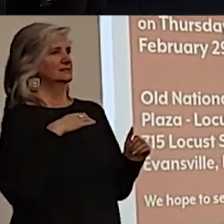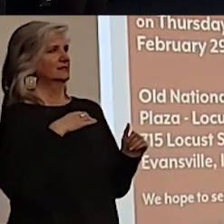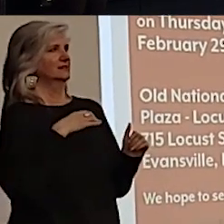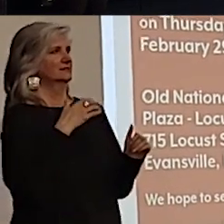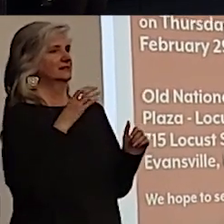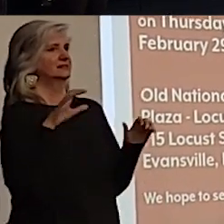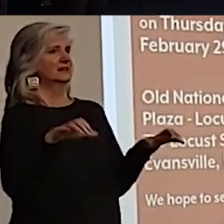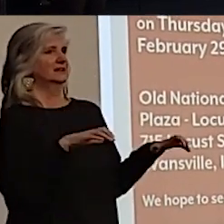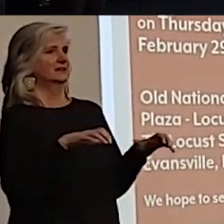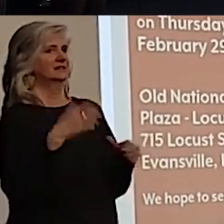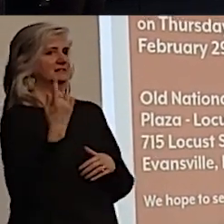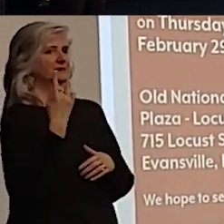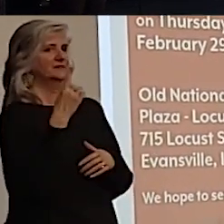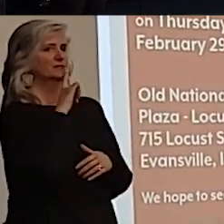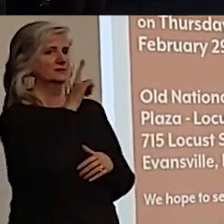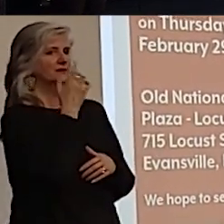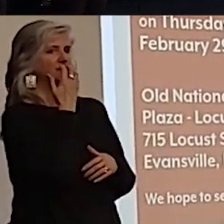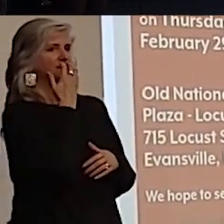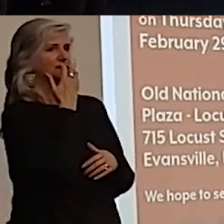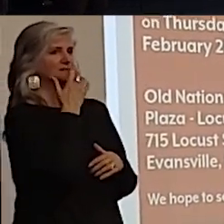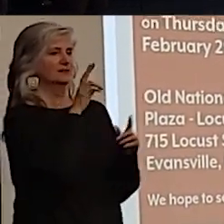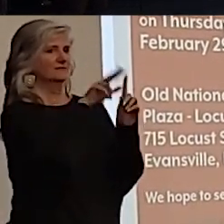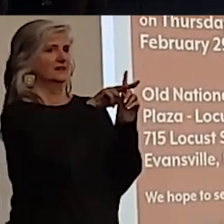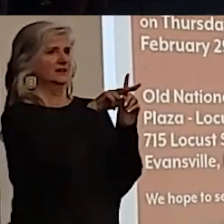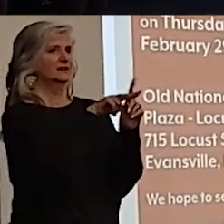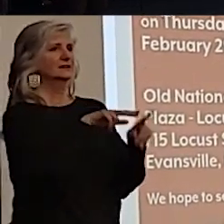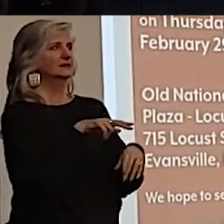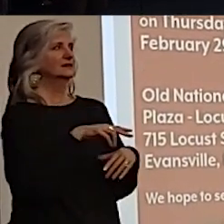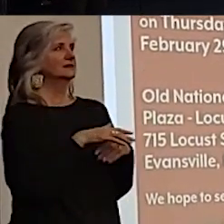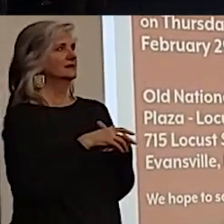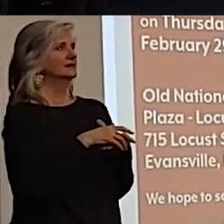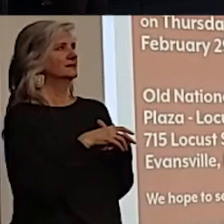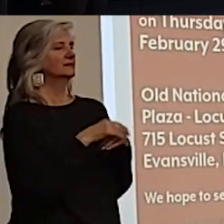awesome, and that is file.